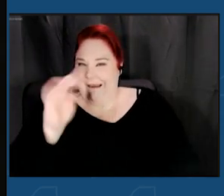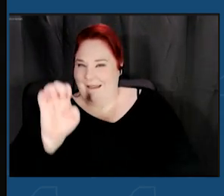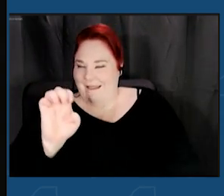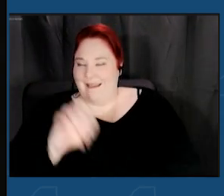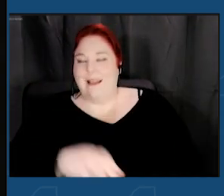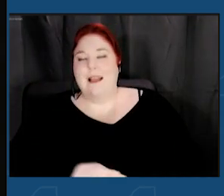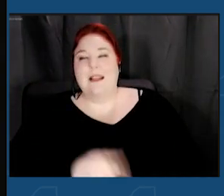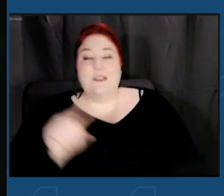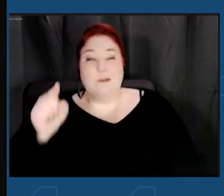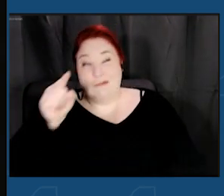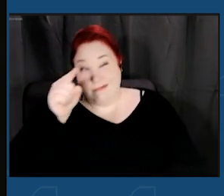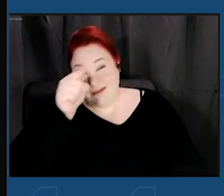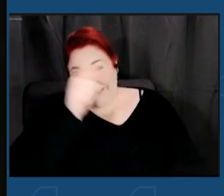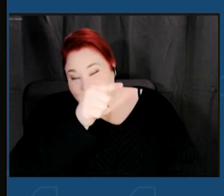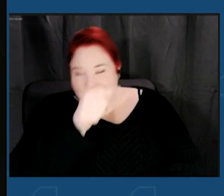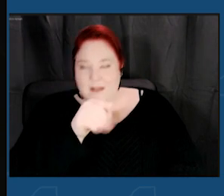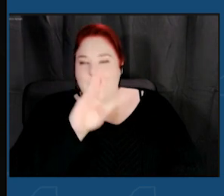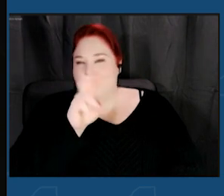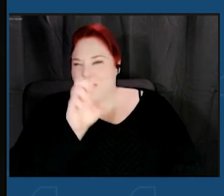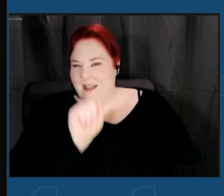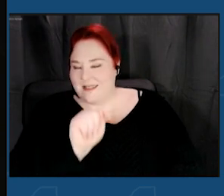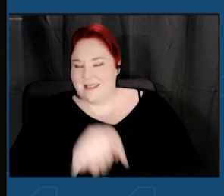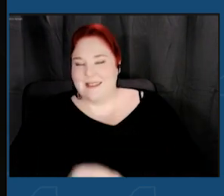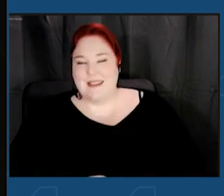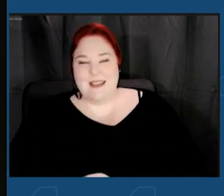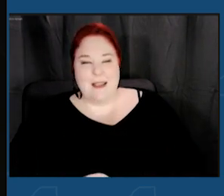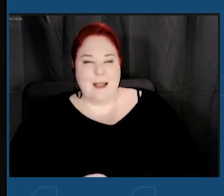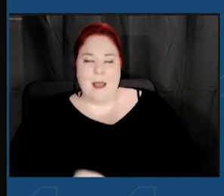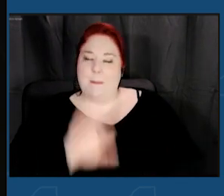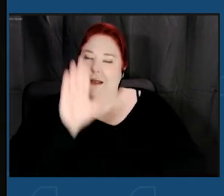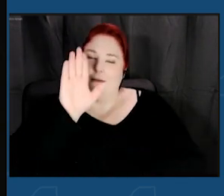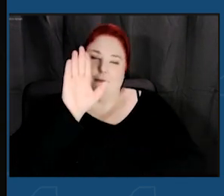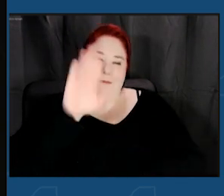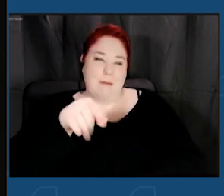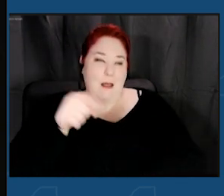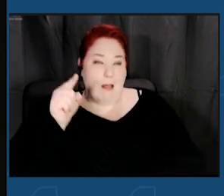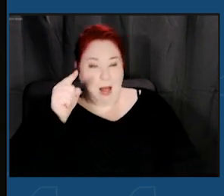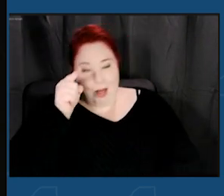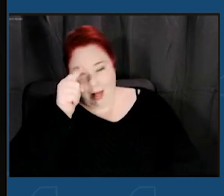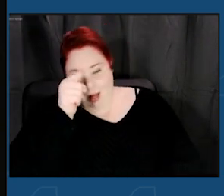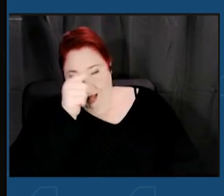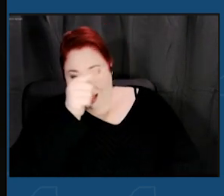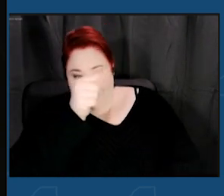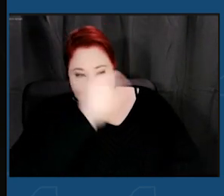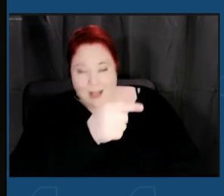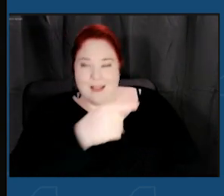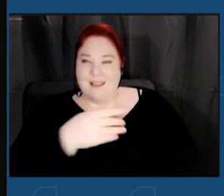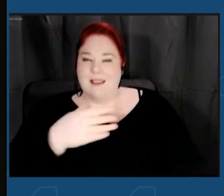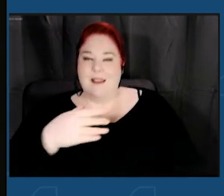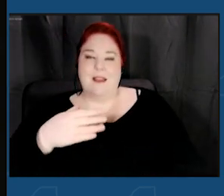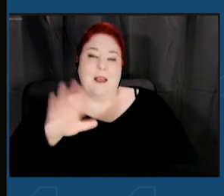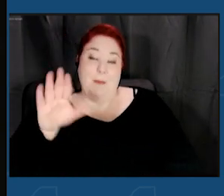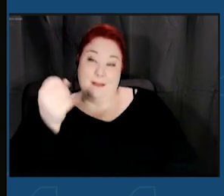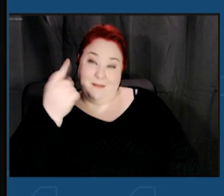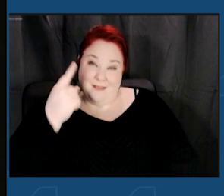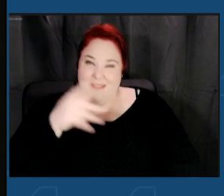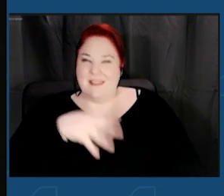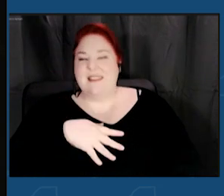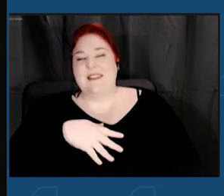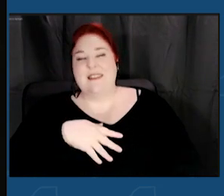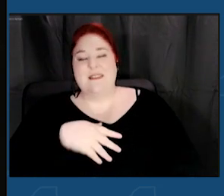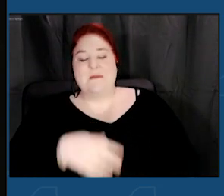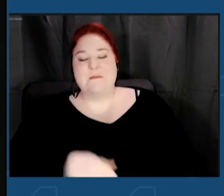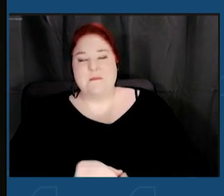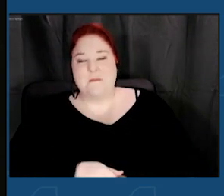not far from Hamburg, went past Bray Miller's, and my friends the Droughts not far away, past